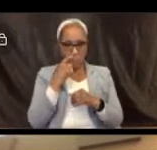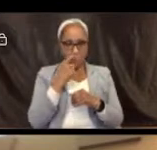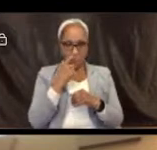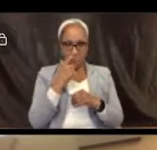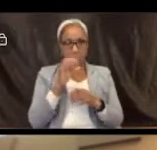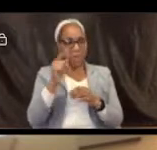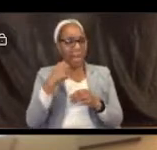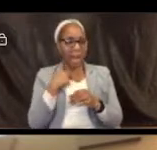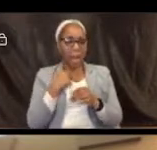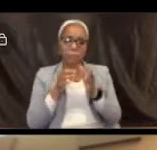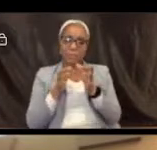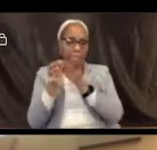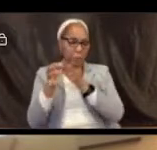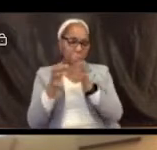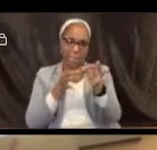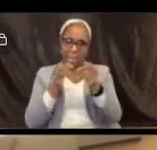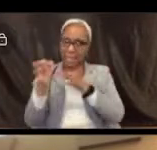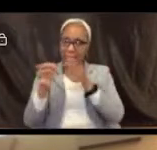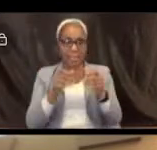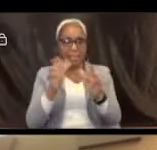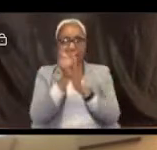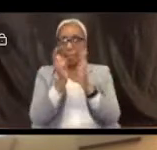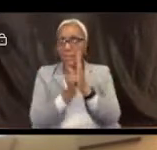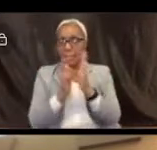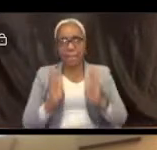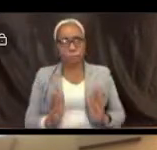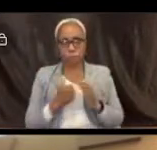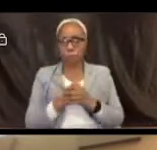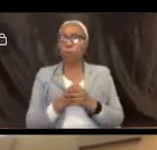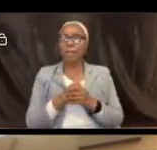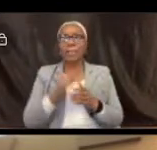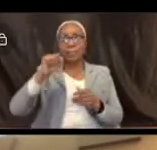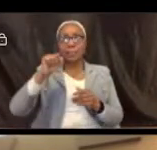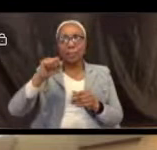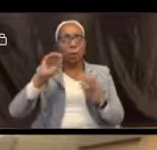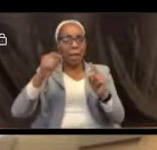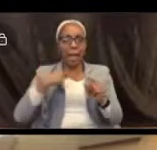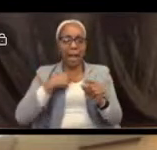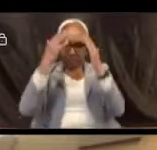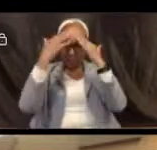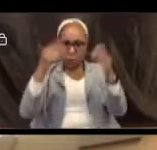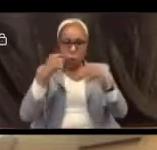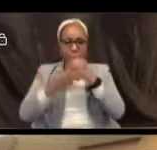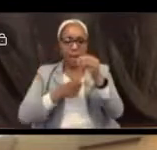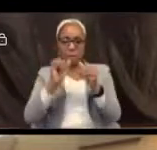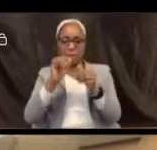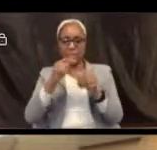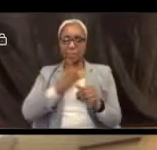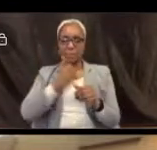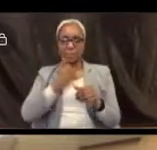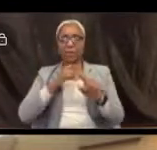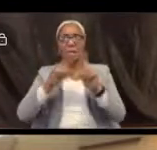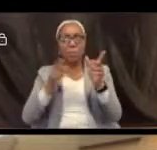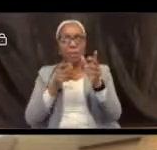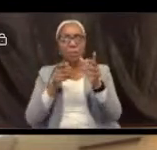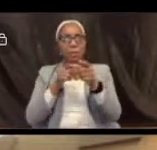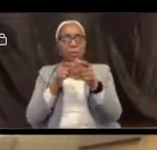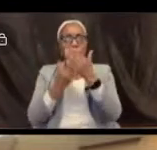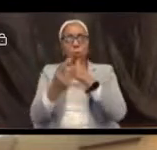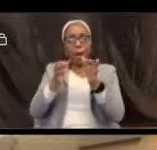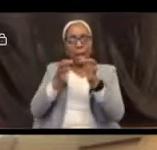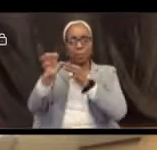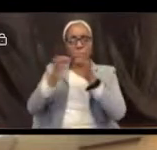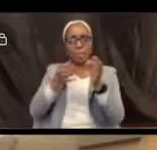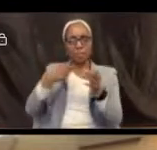I was just explaining that, Counselor. And Yes. I did not know about it myself, but it was explained to me that